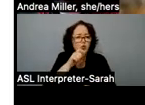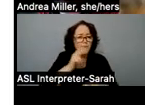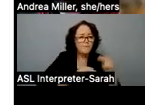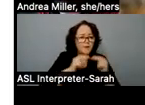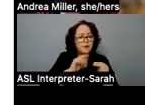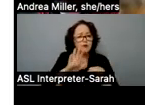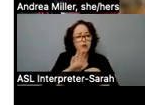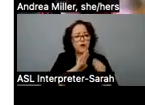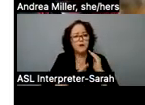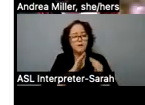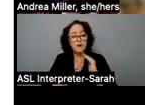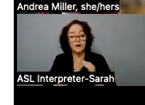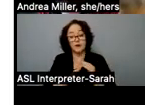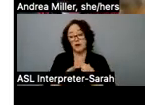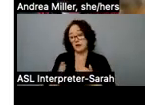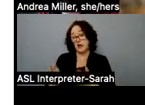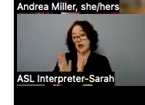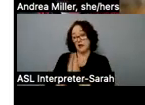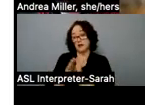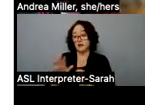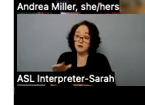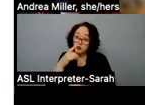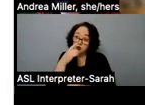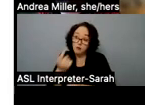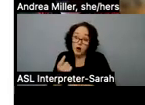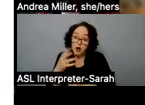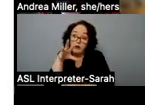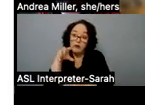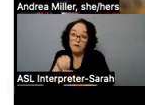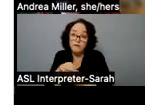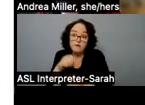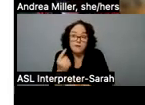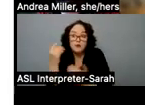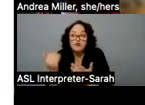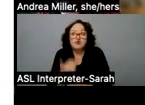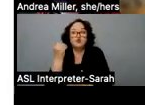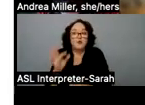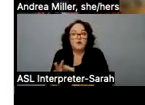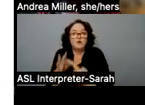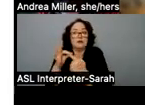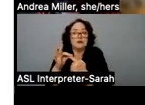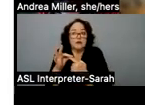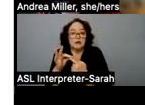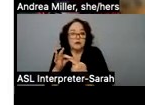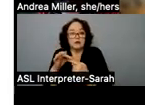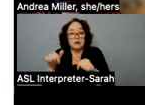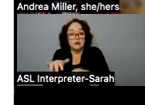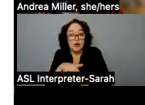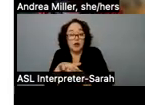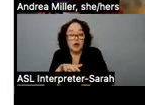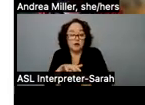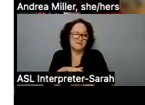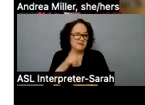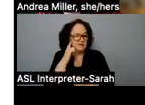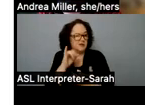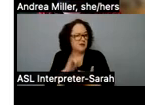something new and unique in your area. So that's probably the best advice I would give